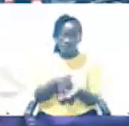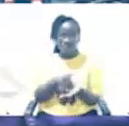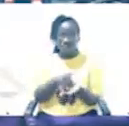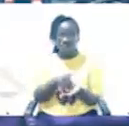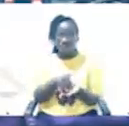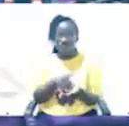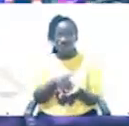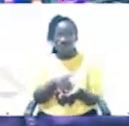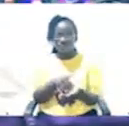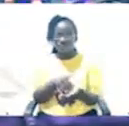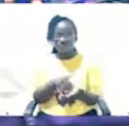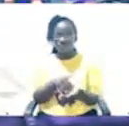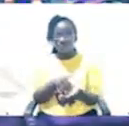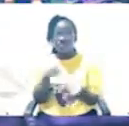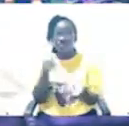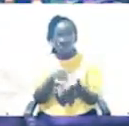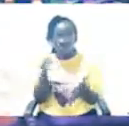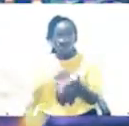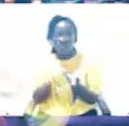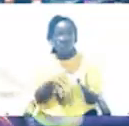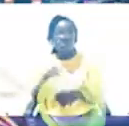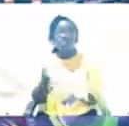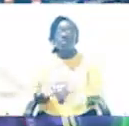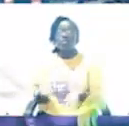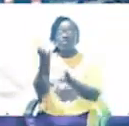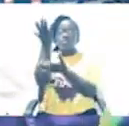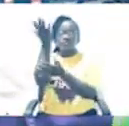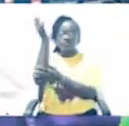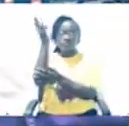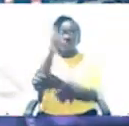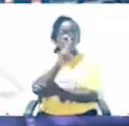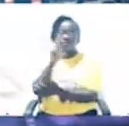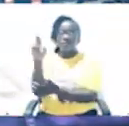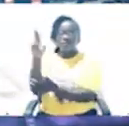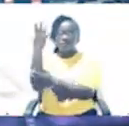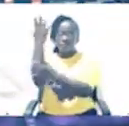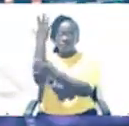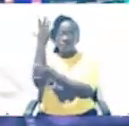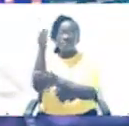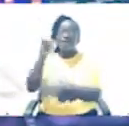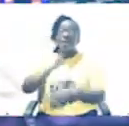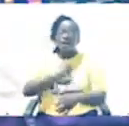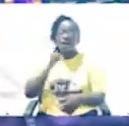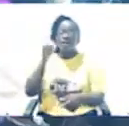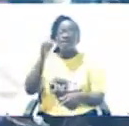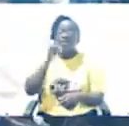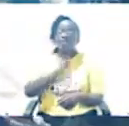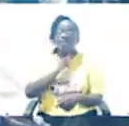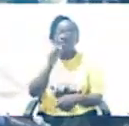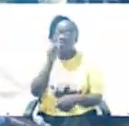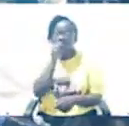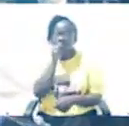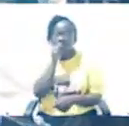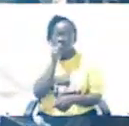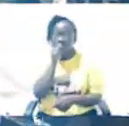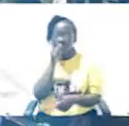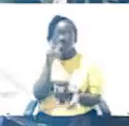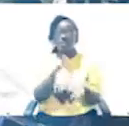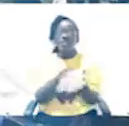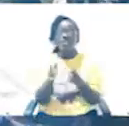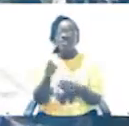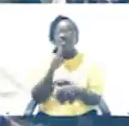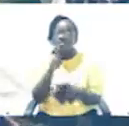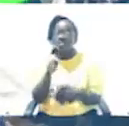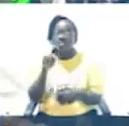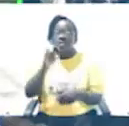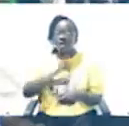said, yes, you can say, lift up your right hand. What do you say, Pastor? I am Mene. Put your hands here and say it. What did he